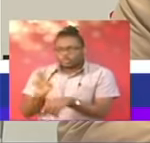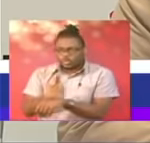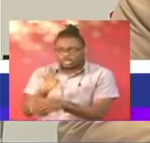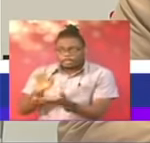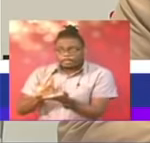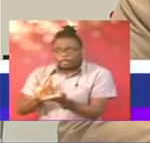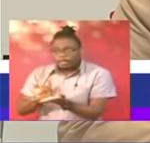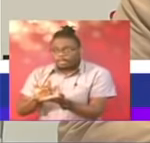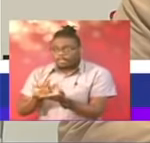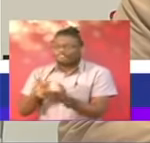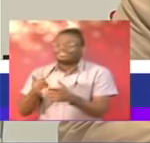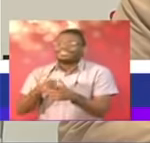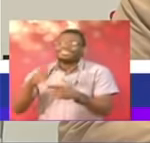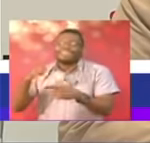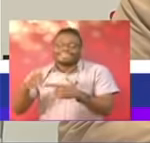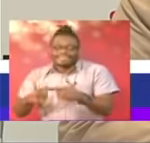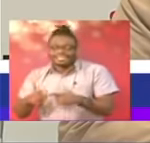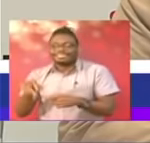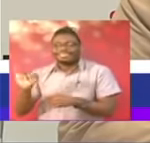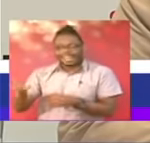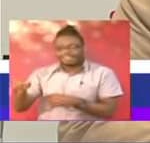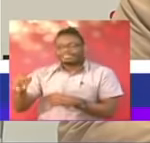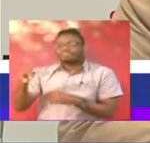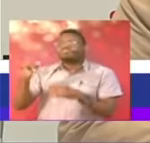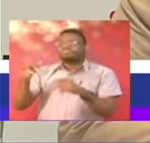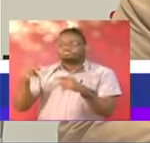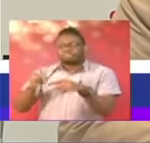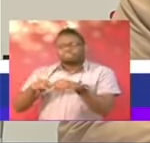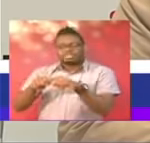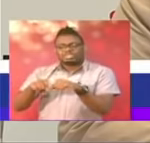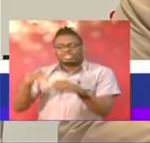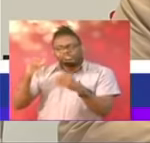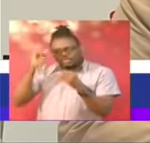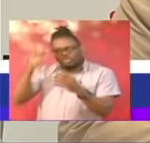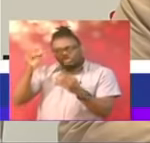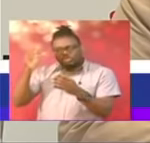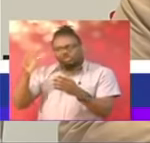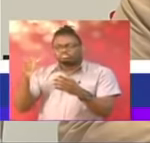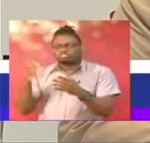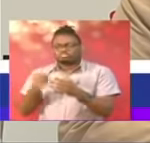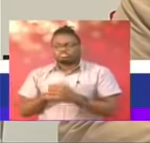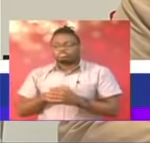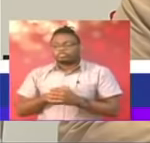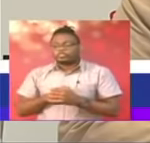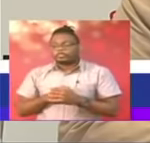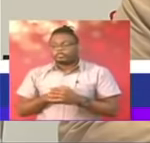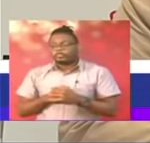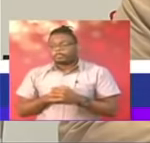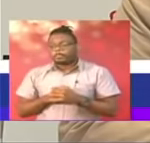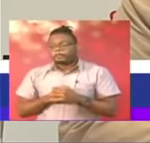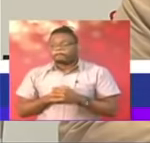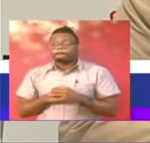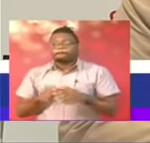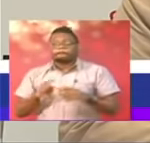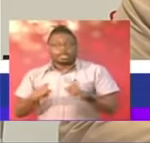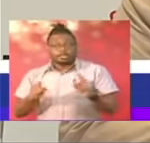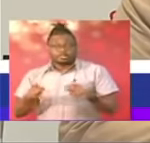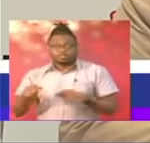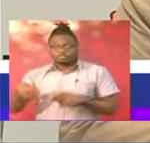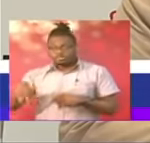Nonetheless, we will also endeavor to get back to the public with any additional update or info on the success of utilizing